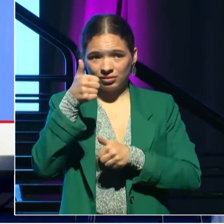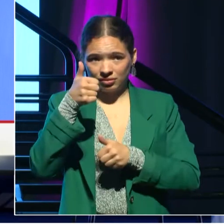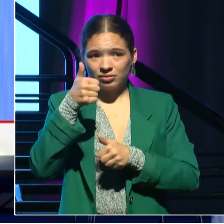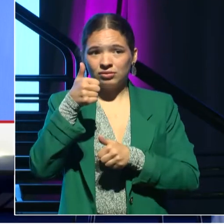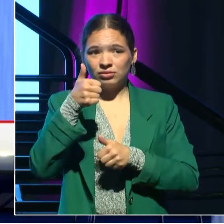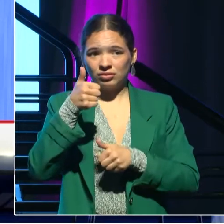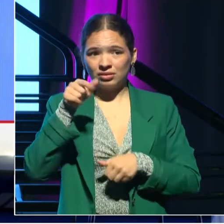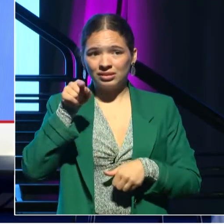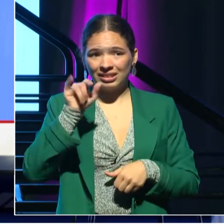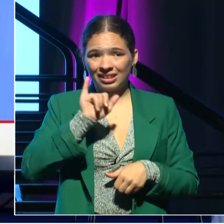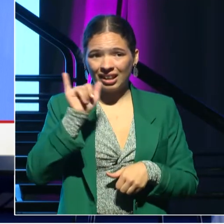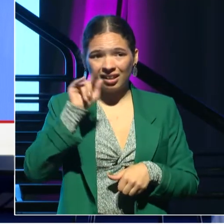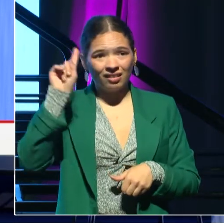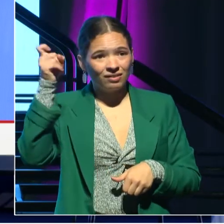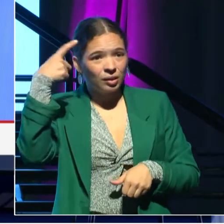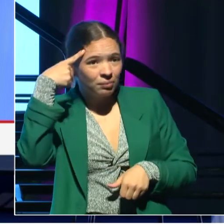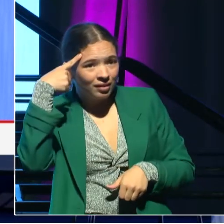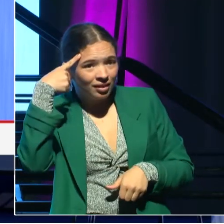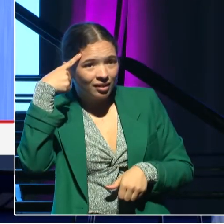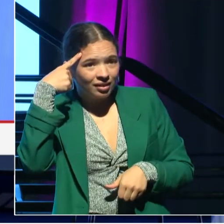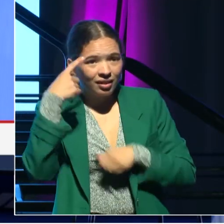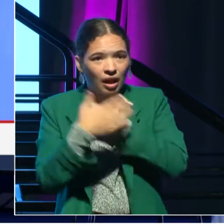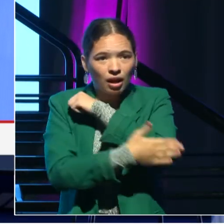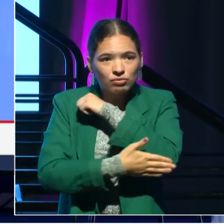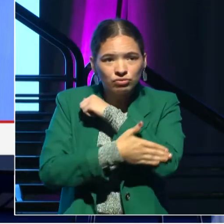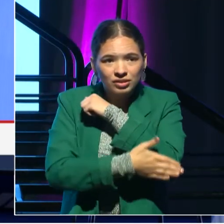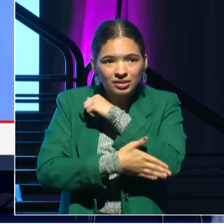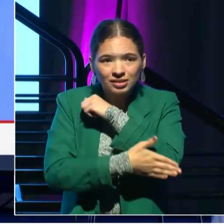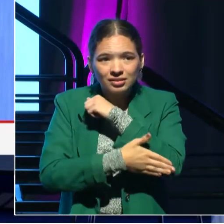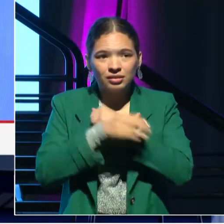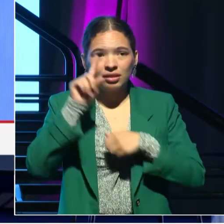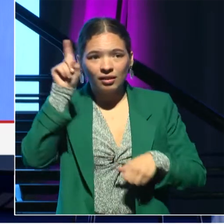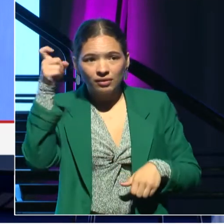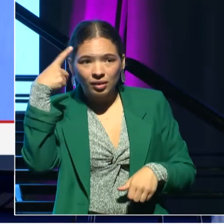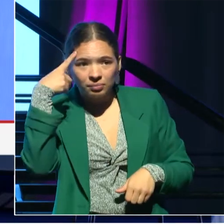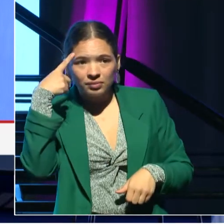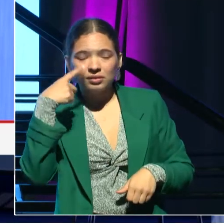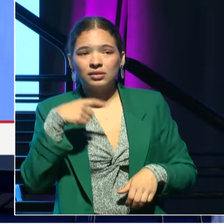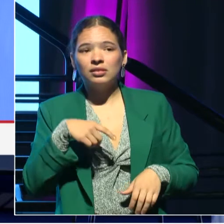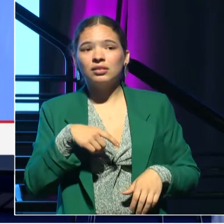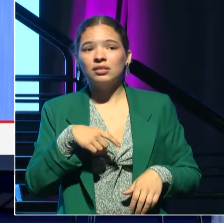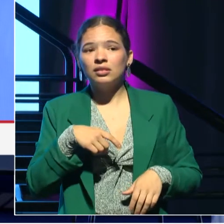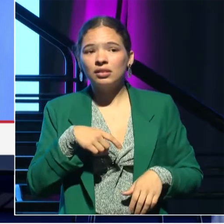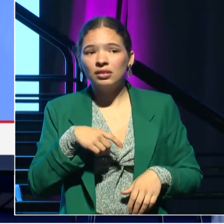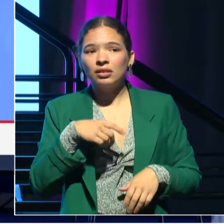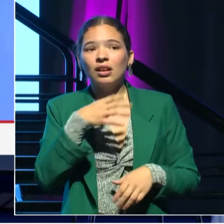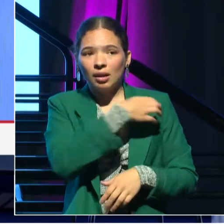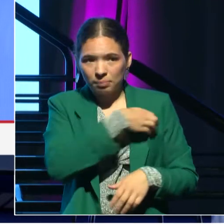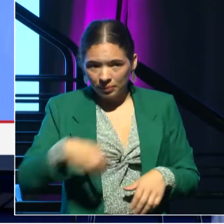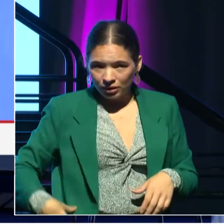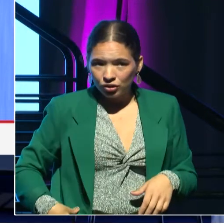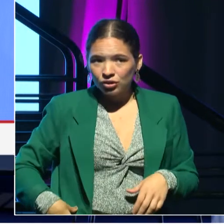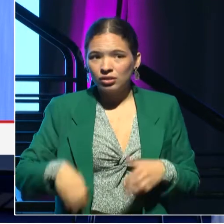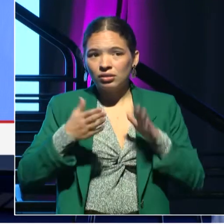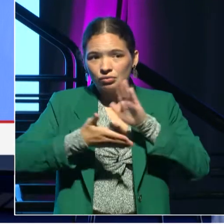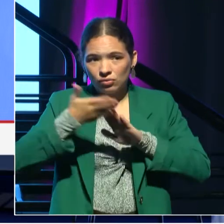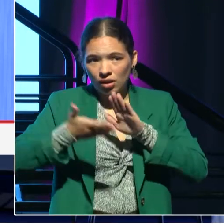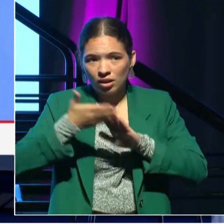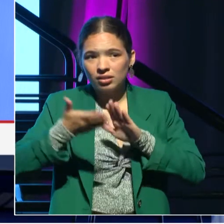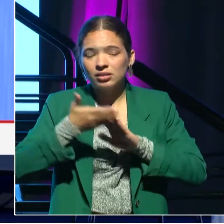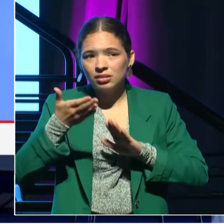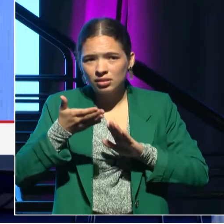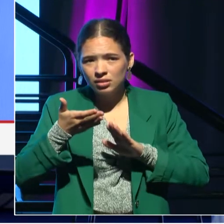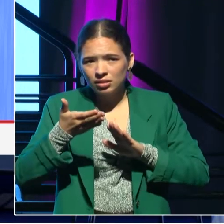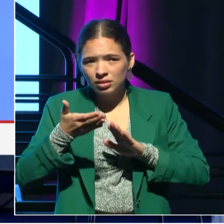county executive, and a mayor. Like governors, Mayor Bowser runs Medicaid, issues driver's